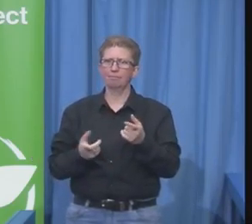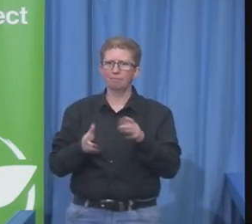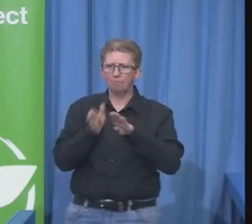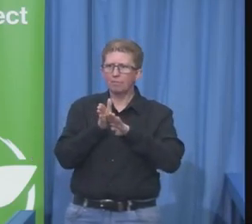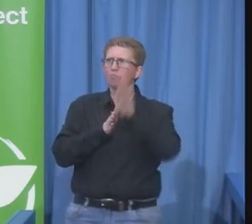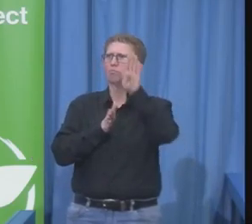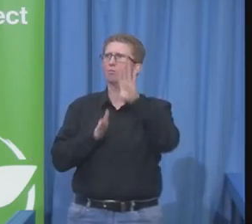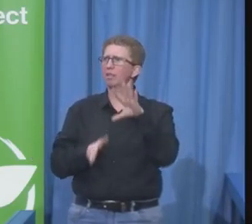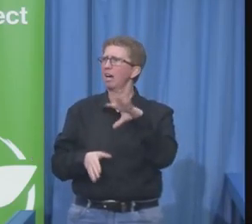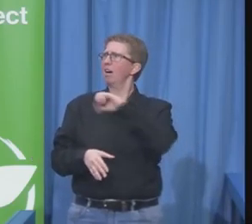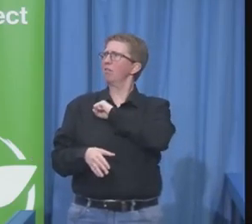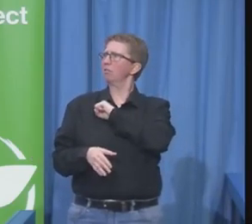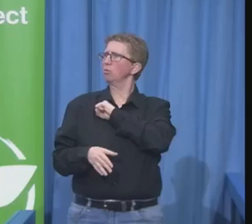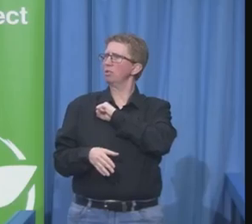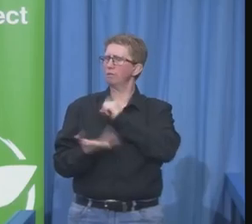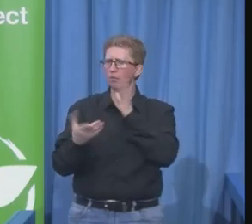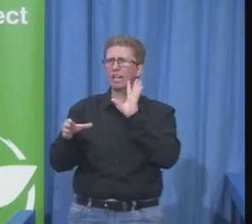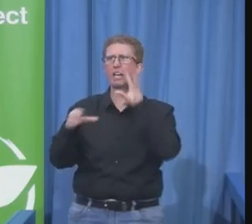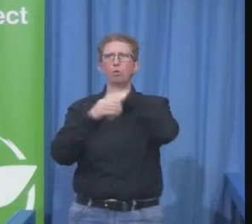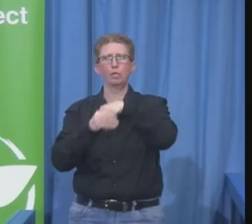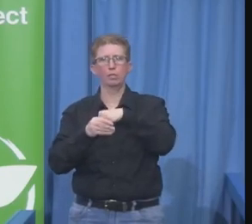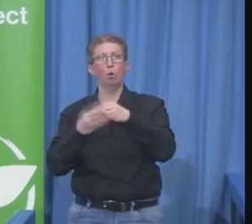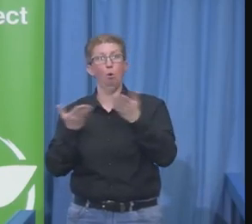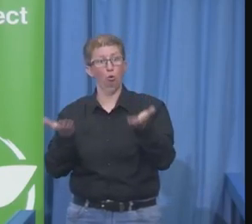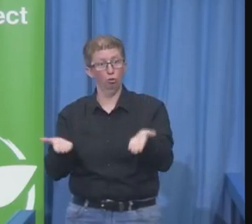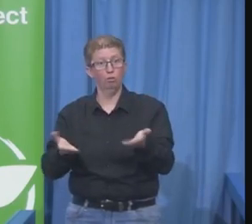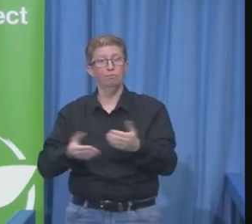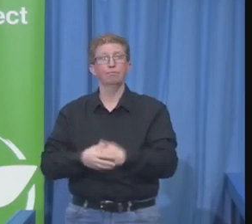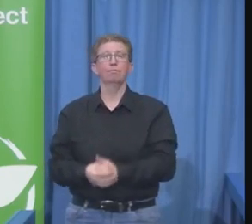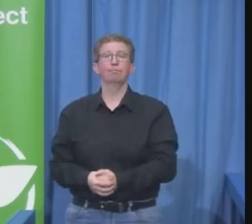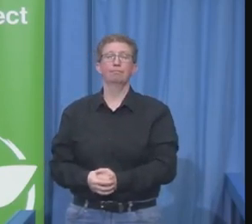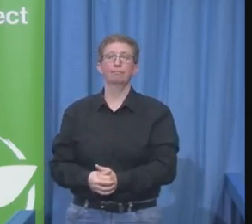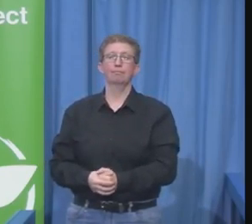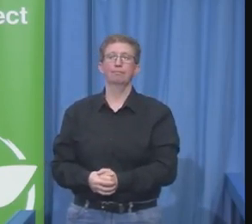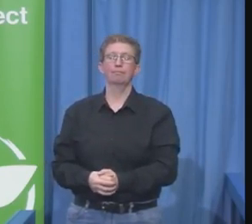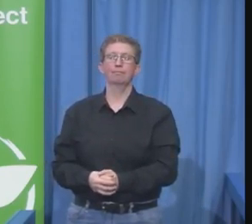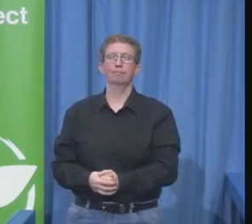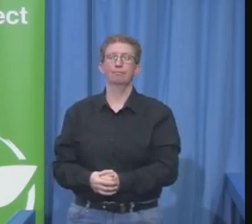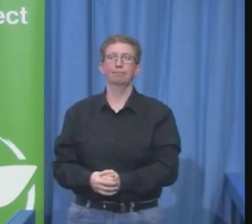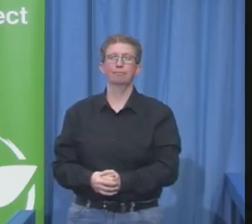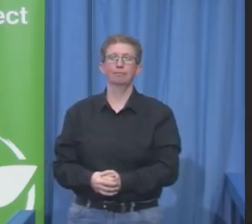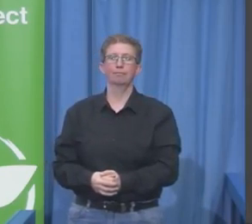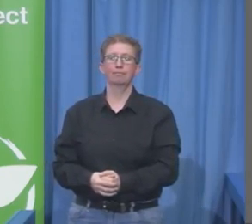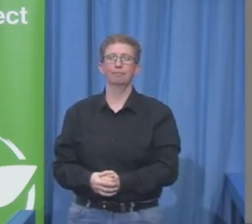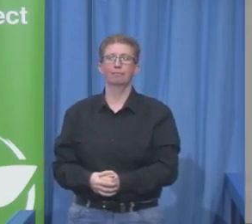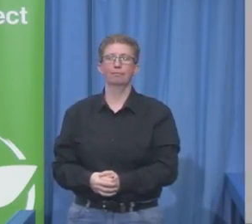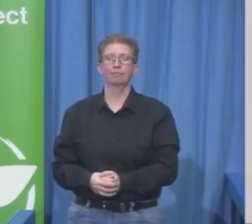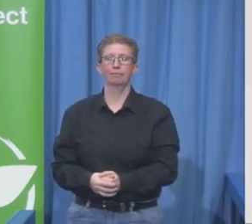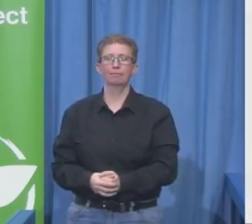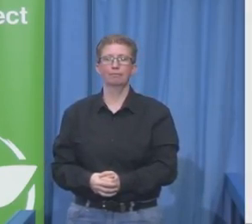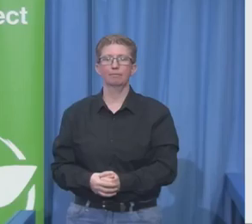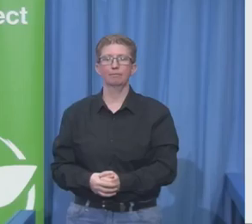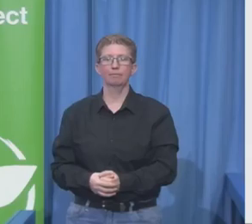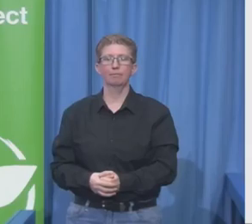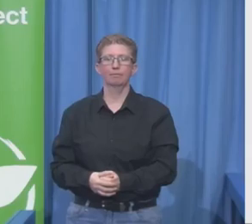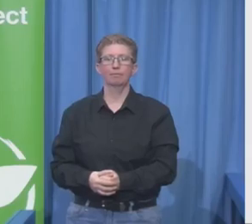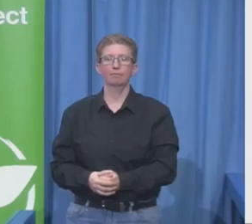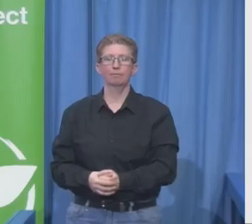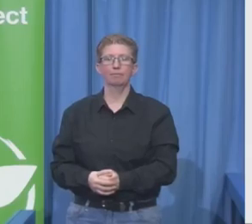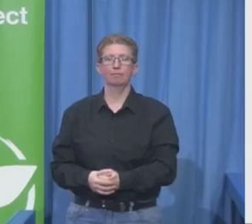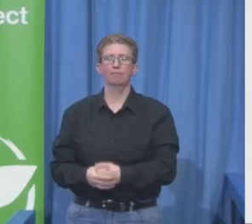management tool to help them measure and report on their progress. What we have learned is that while there is support at the executive level, it